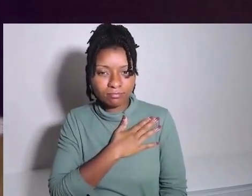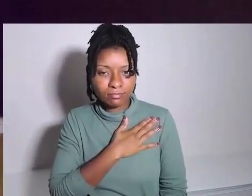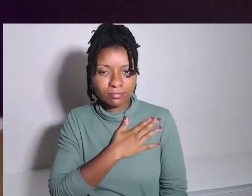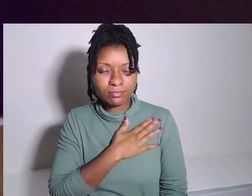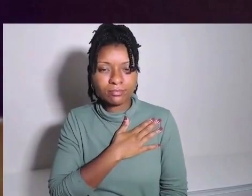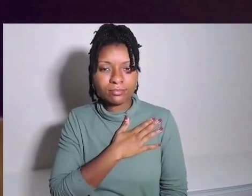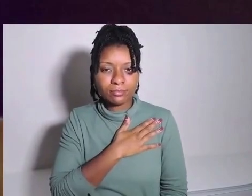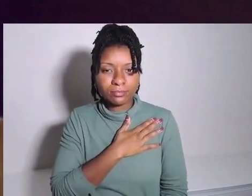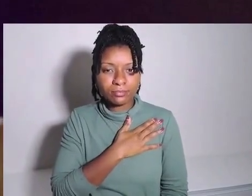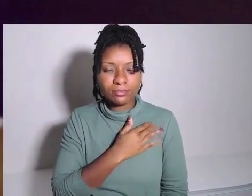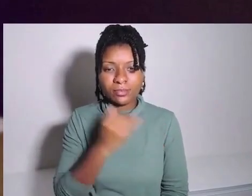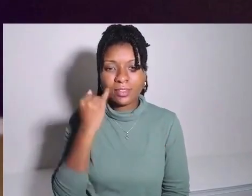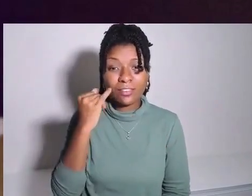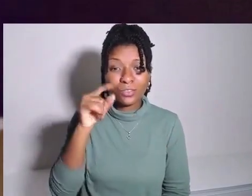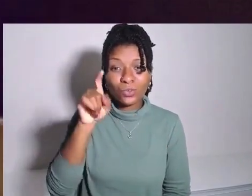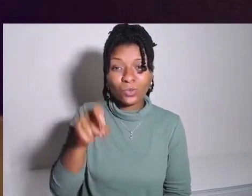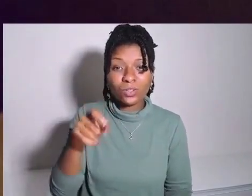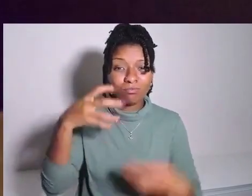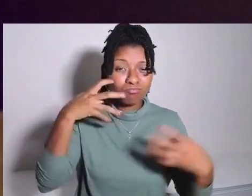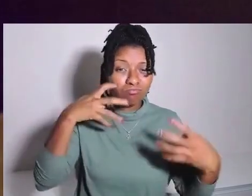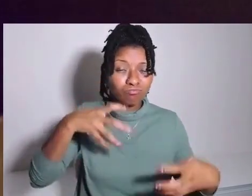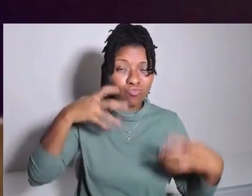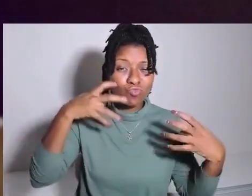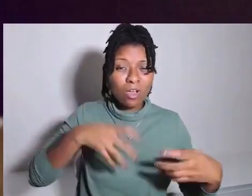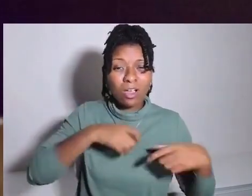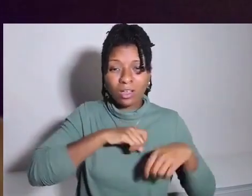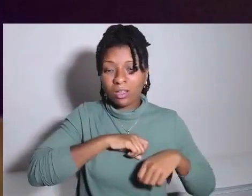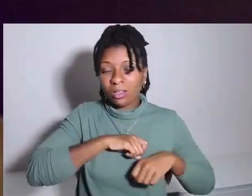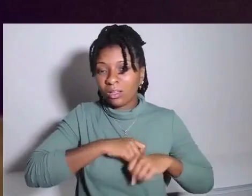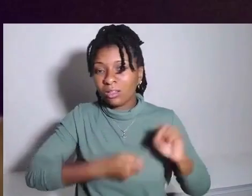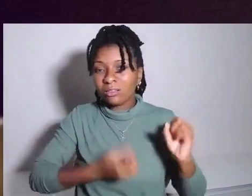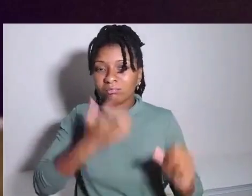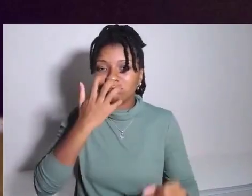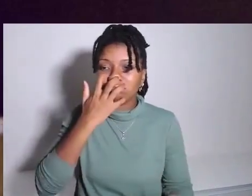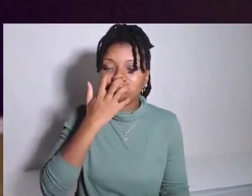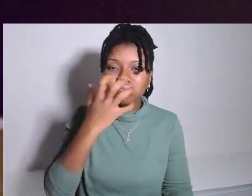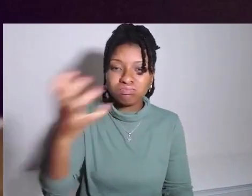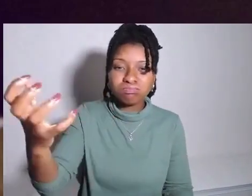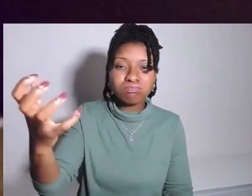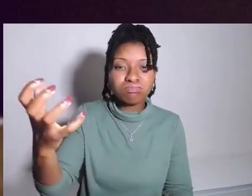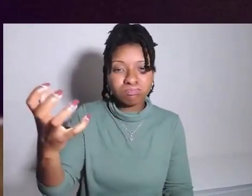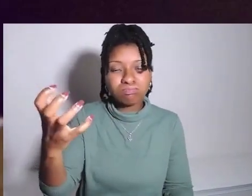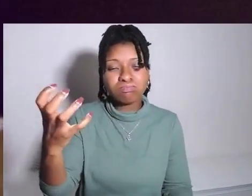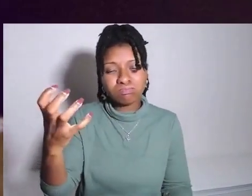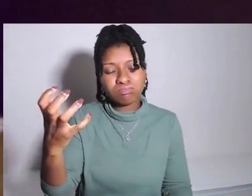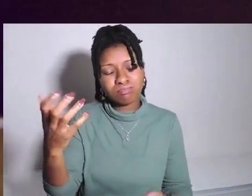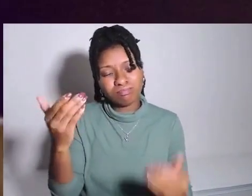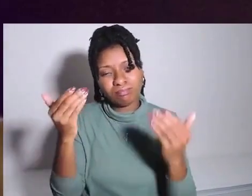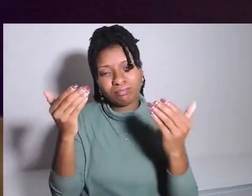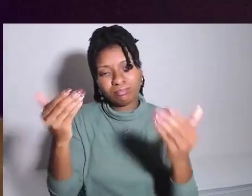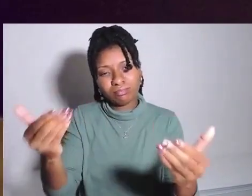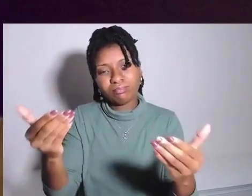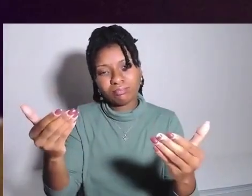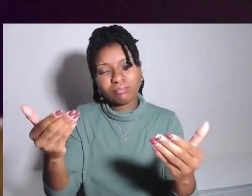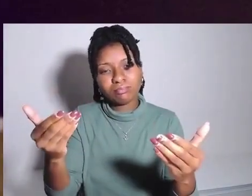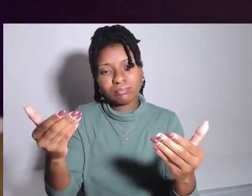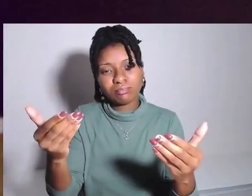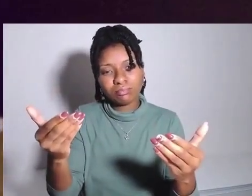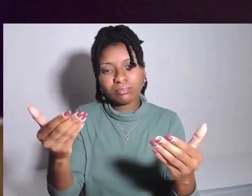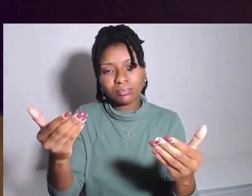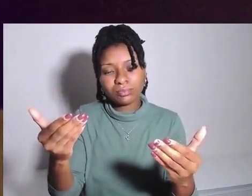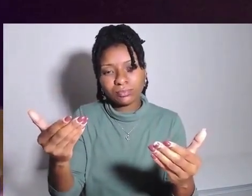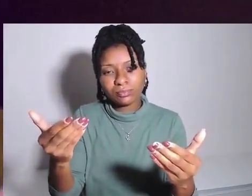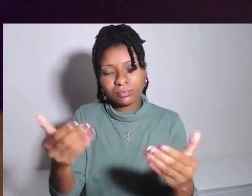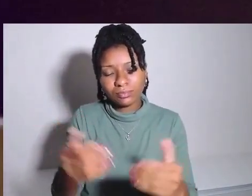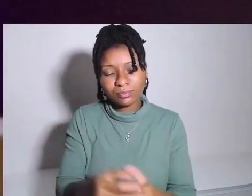If you need to cry, wail, moan, lean into it, please. If